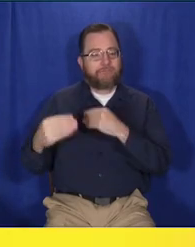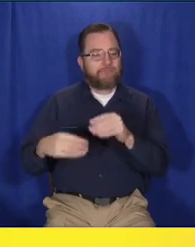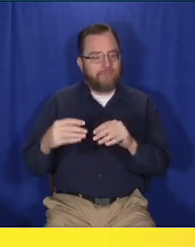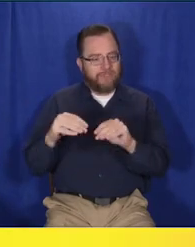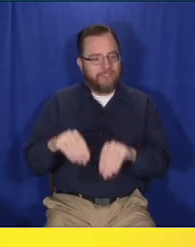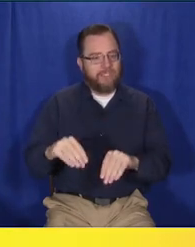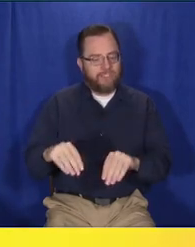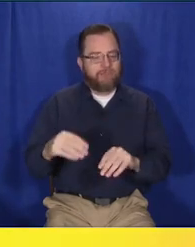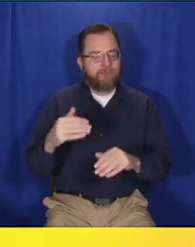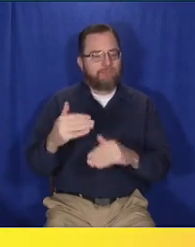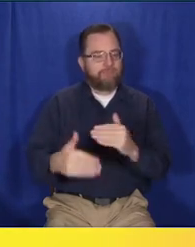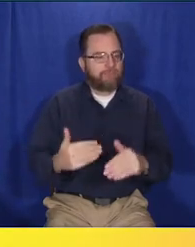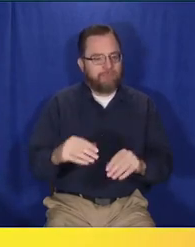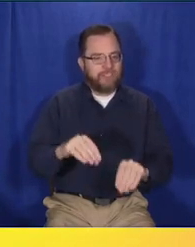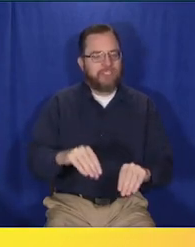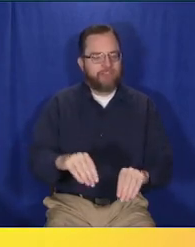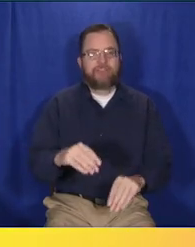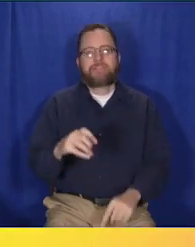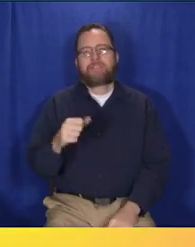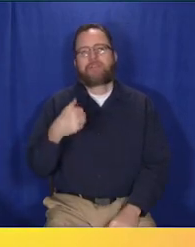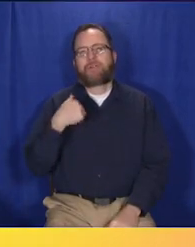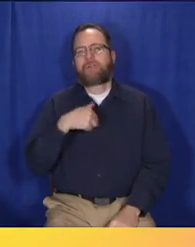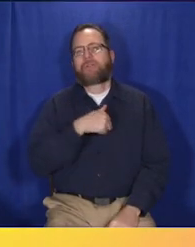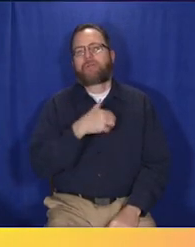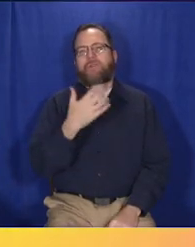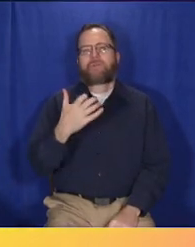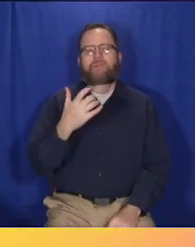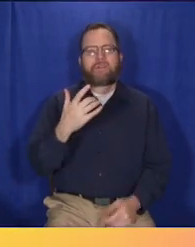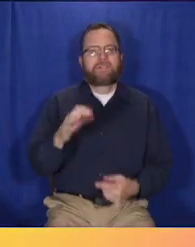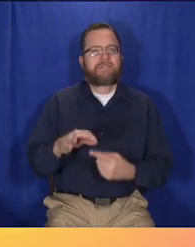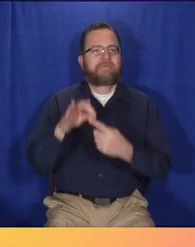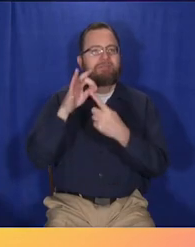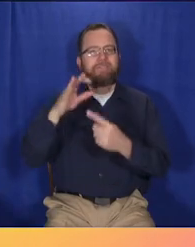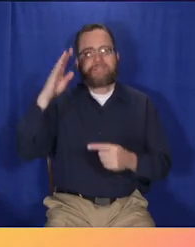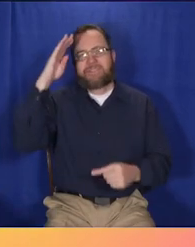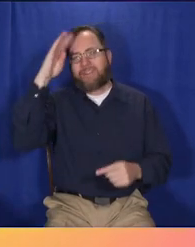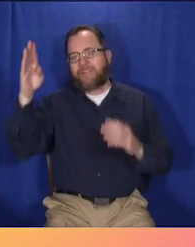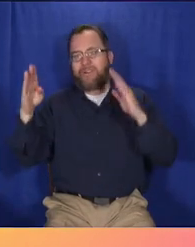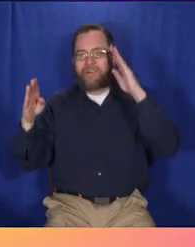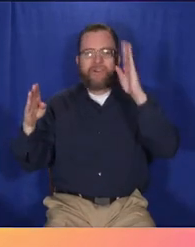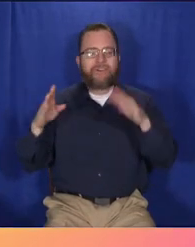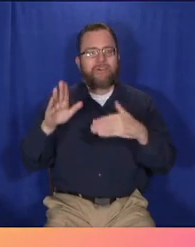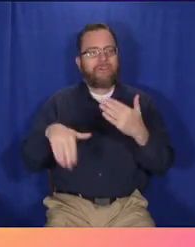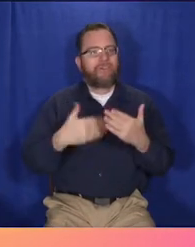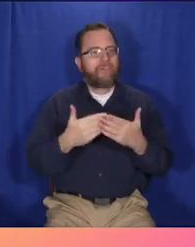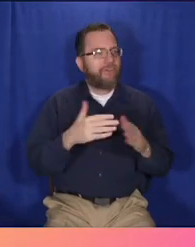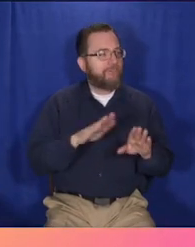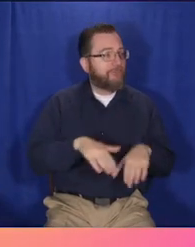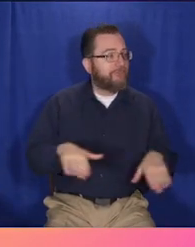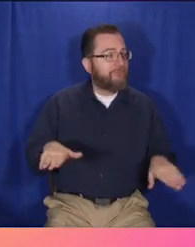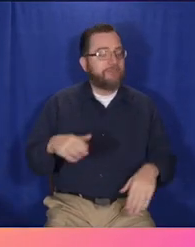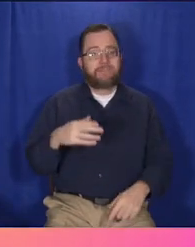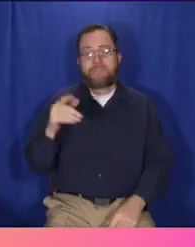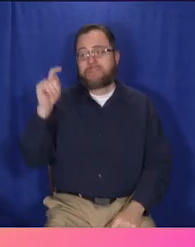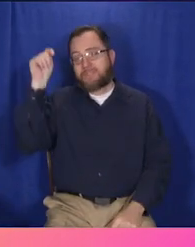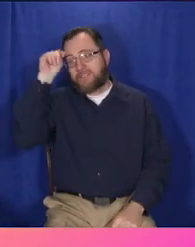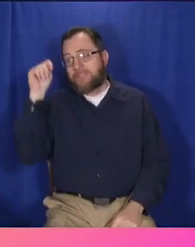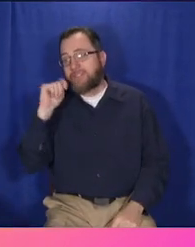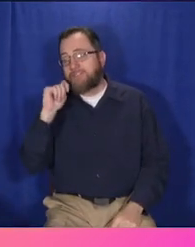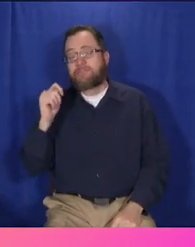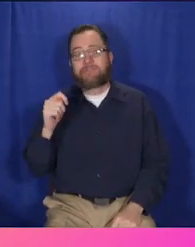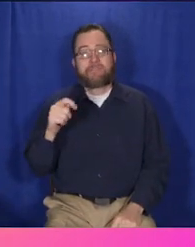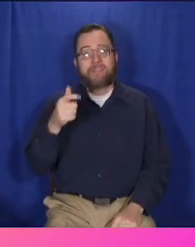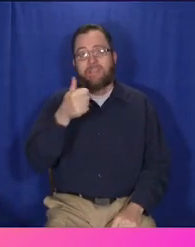acts. So we just want to give a special shout out to all of our boys and girls and students and teenagers out